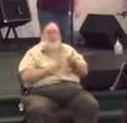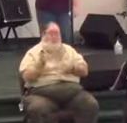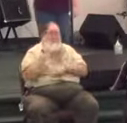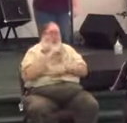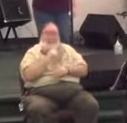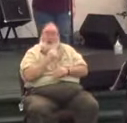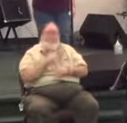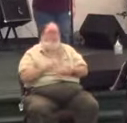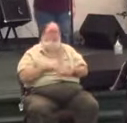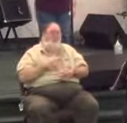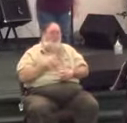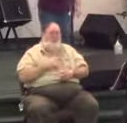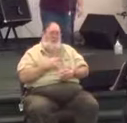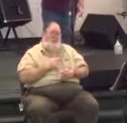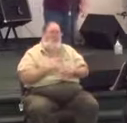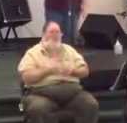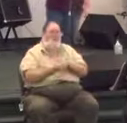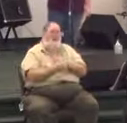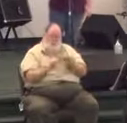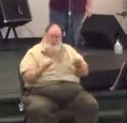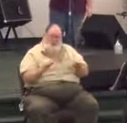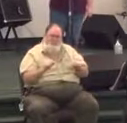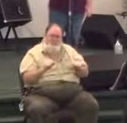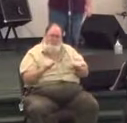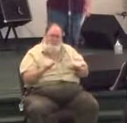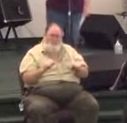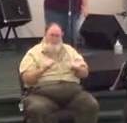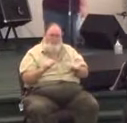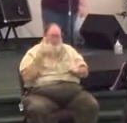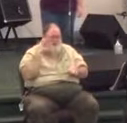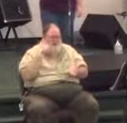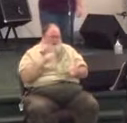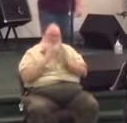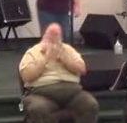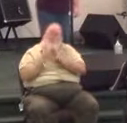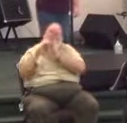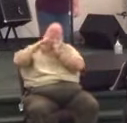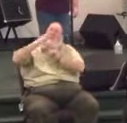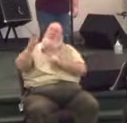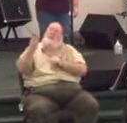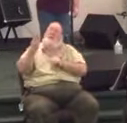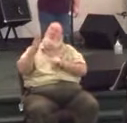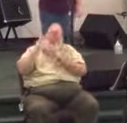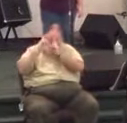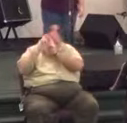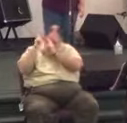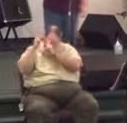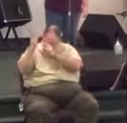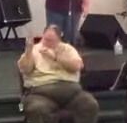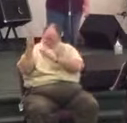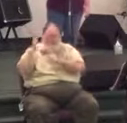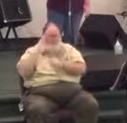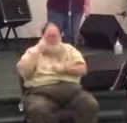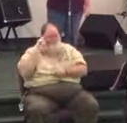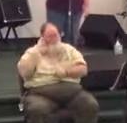if I can just get on my knees and call to the Lord and acknowledge Him as my fortress, as my strength, as my refuge, then